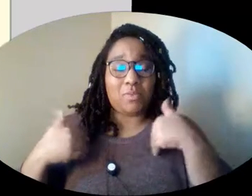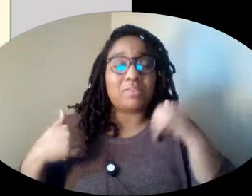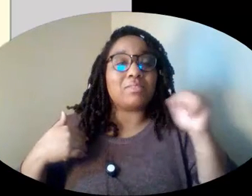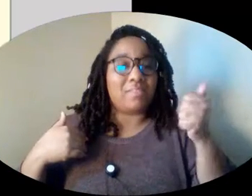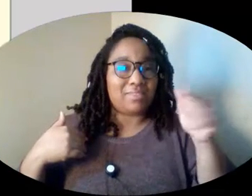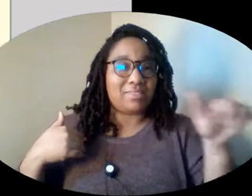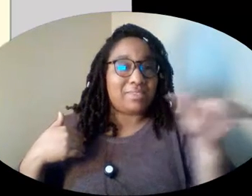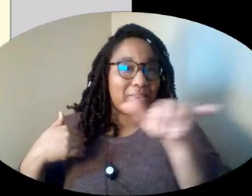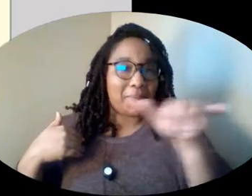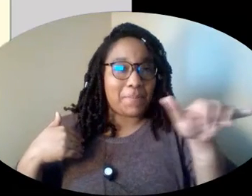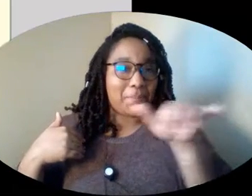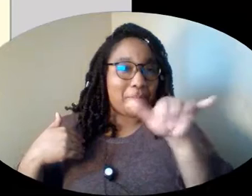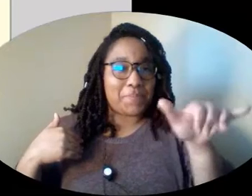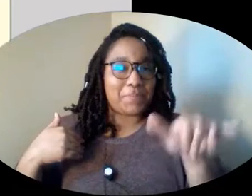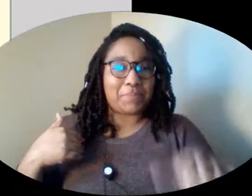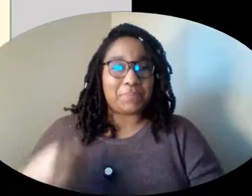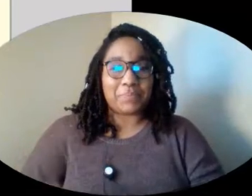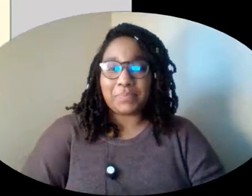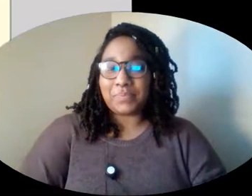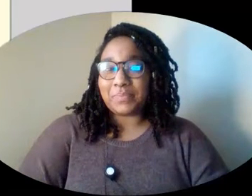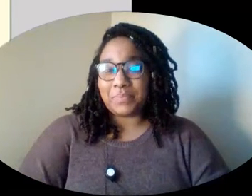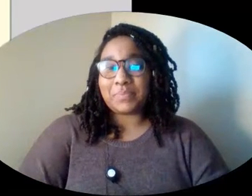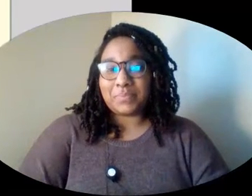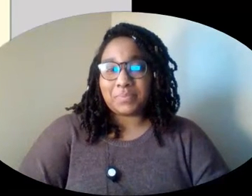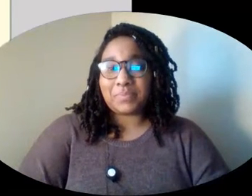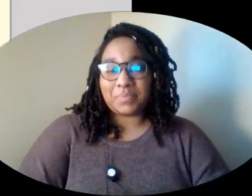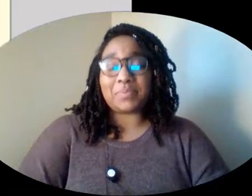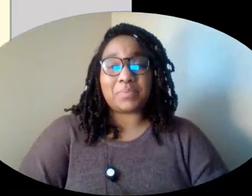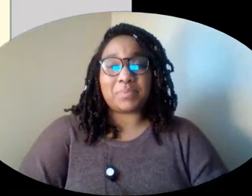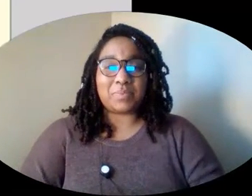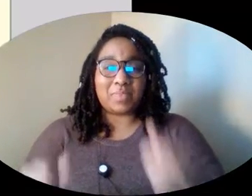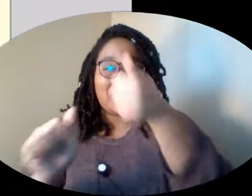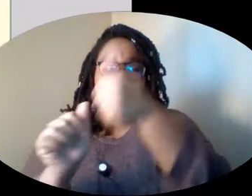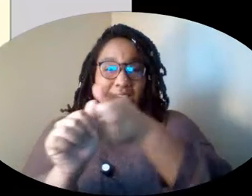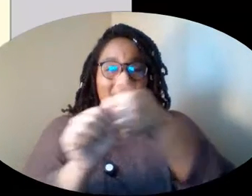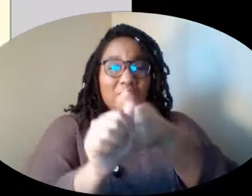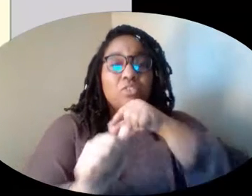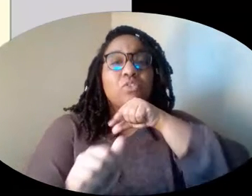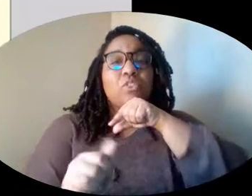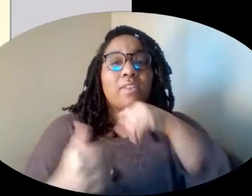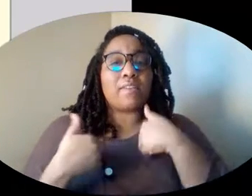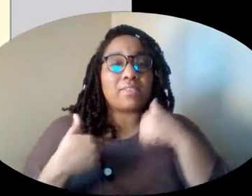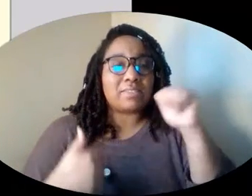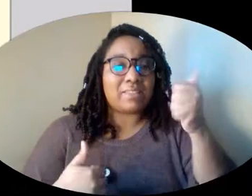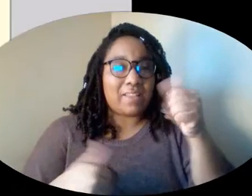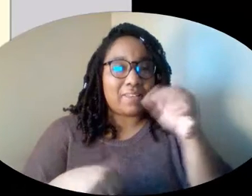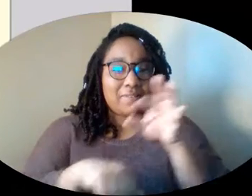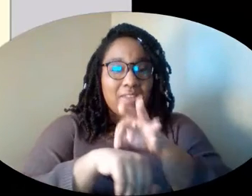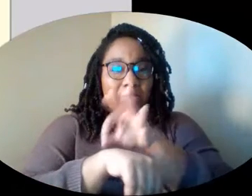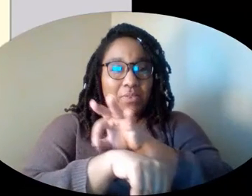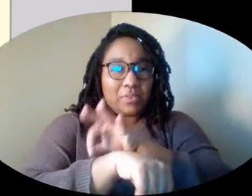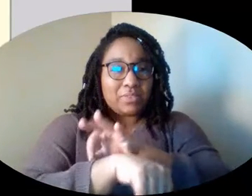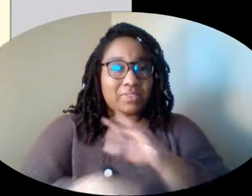feathers because they're the exact same picture, right? So each turkey has 10 feathers.